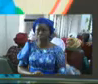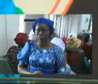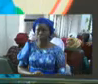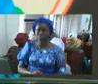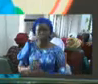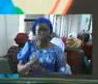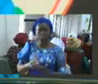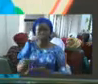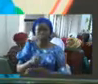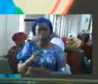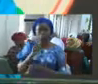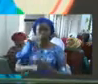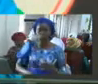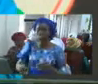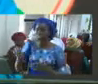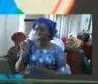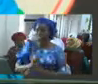whatever you did